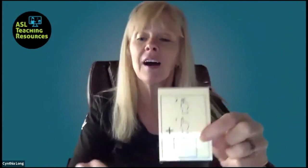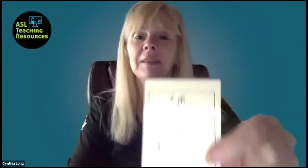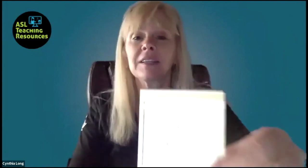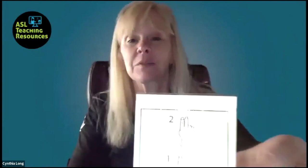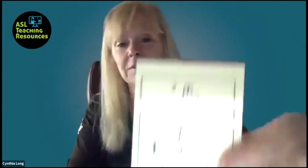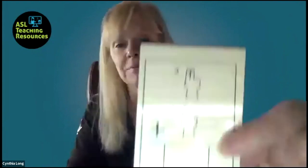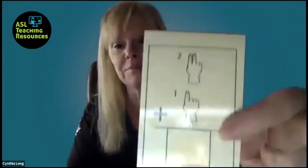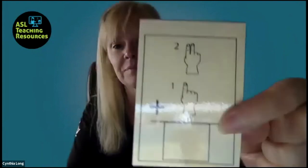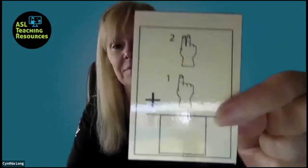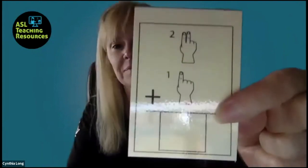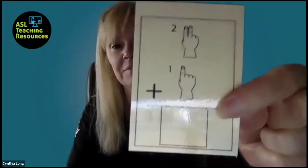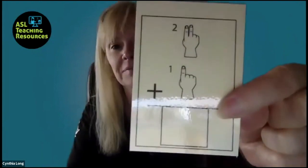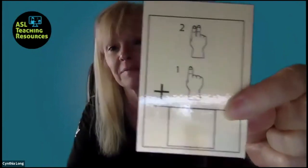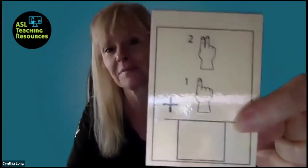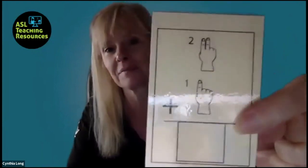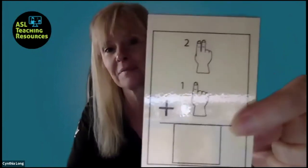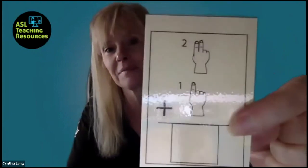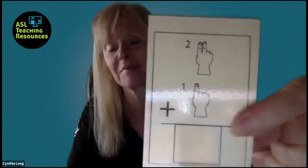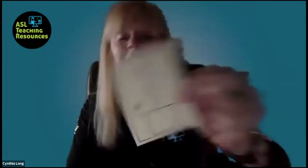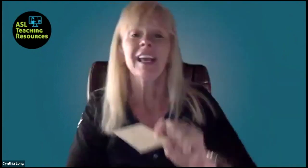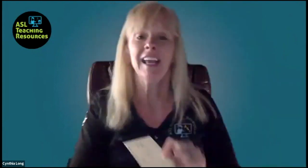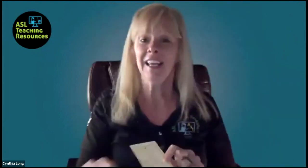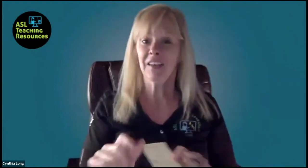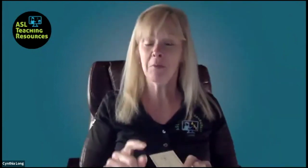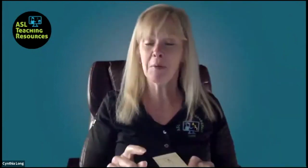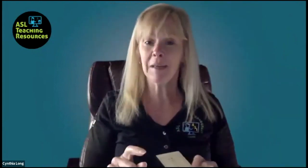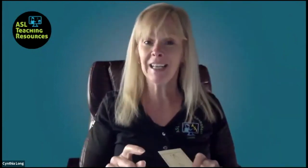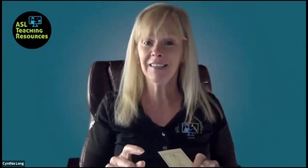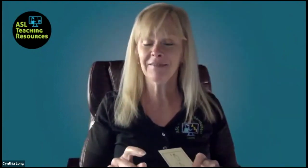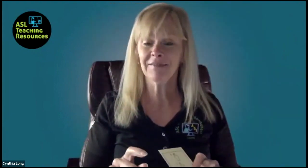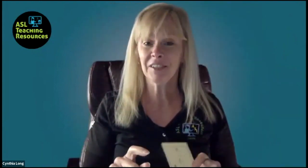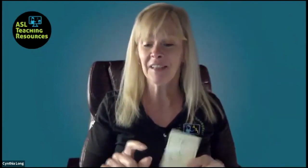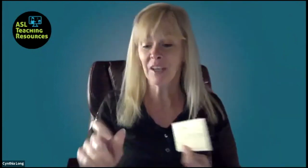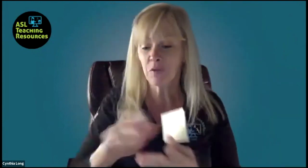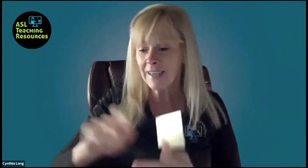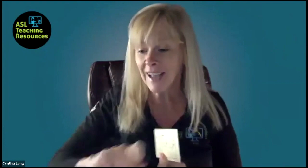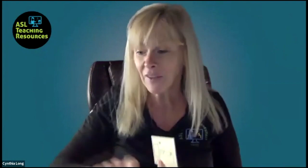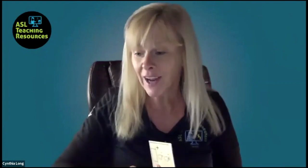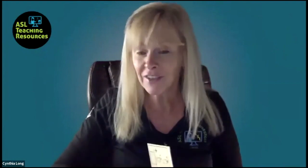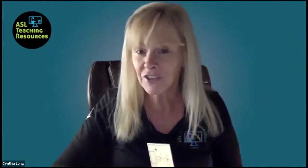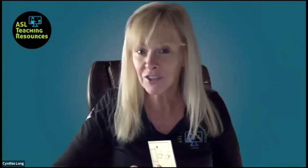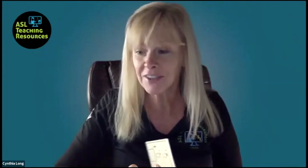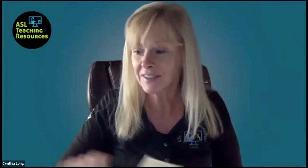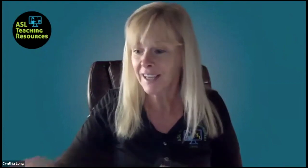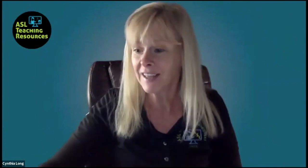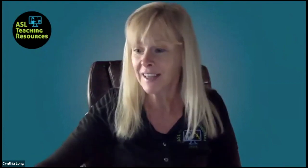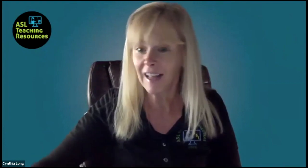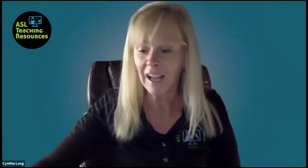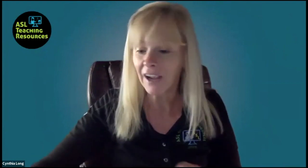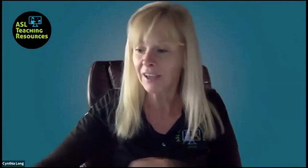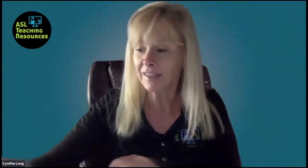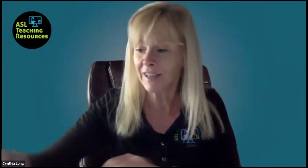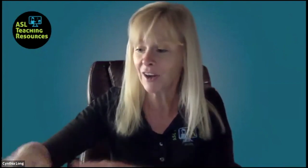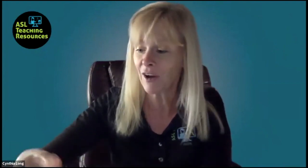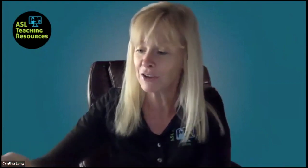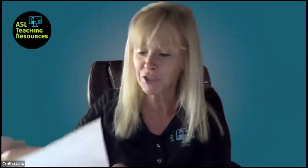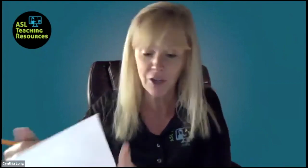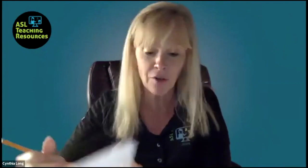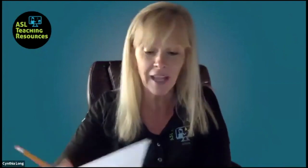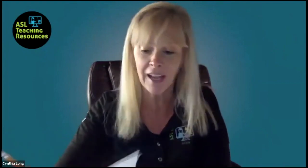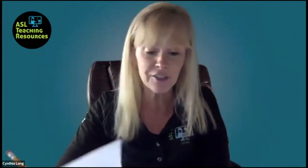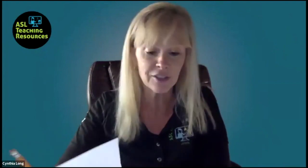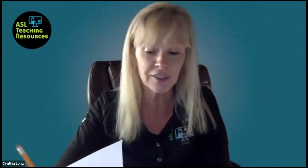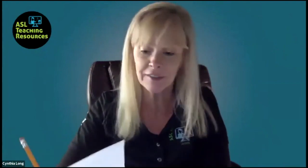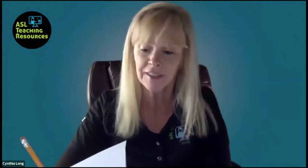go this one and give them a minute. They could write down their answers, and then they could